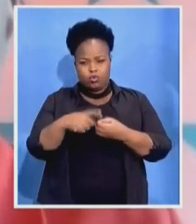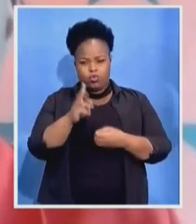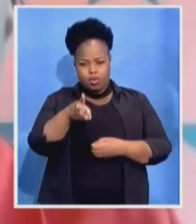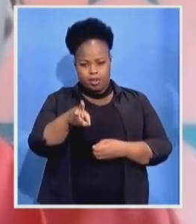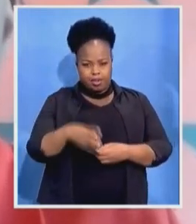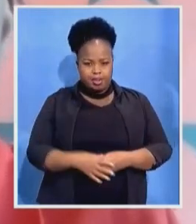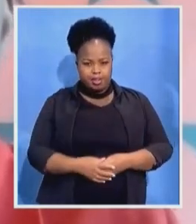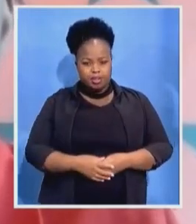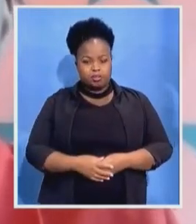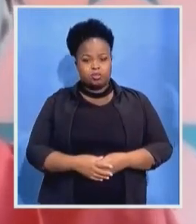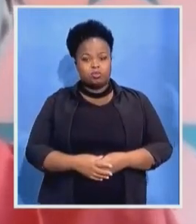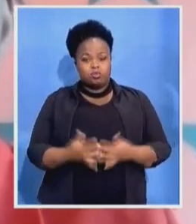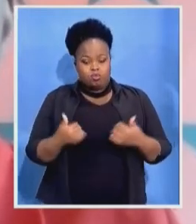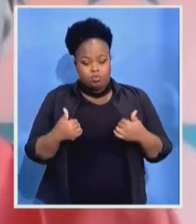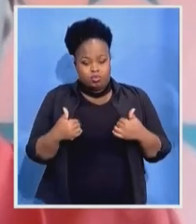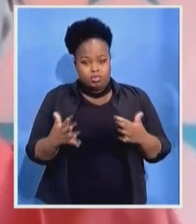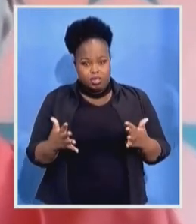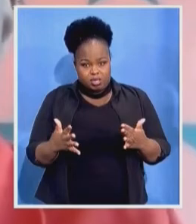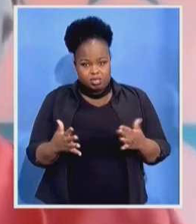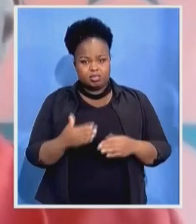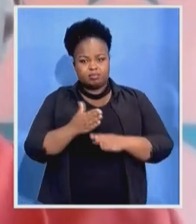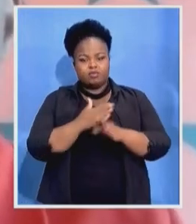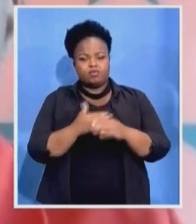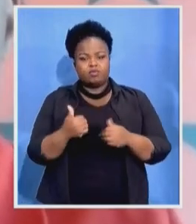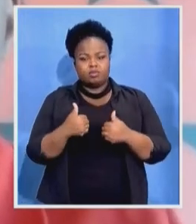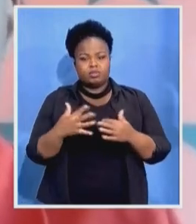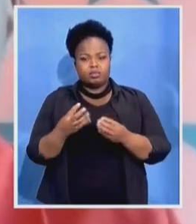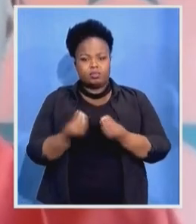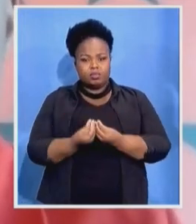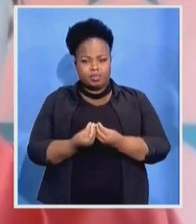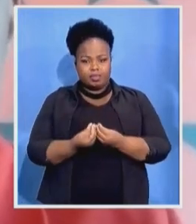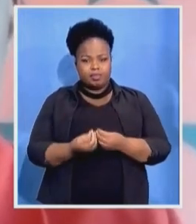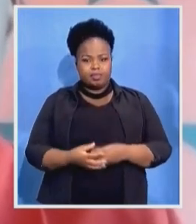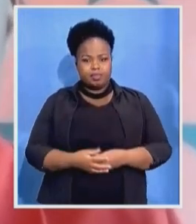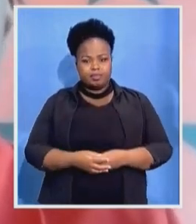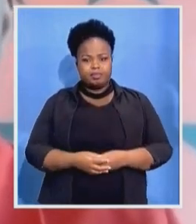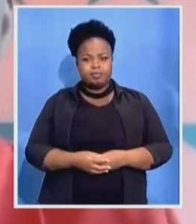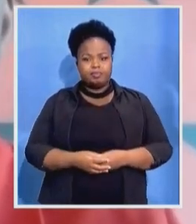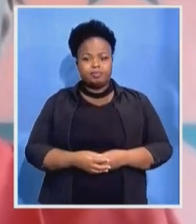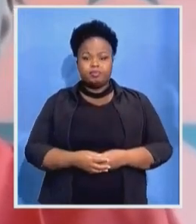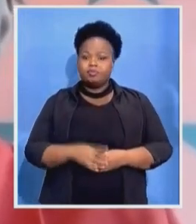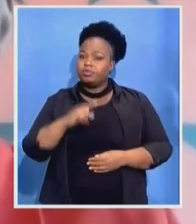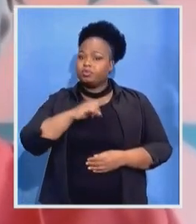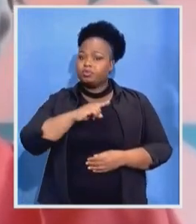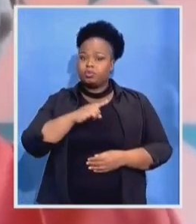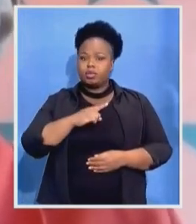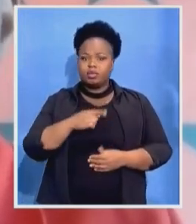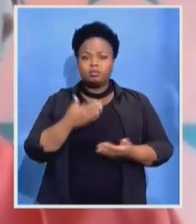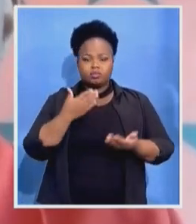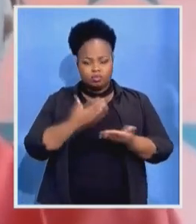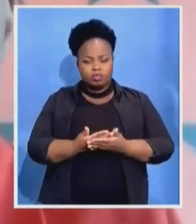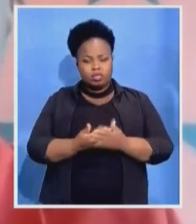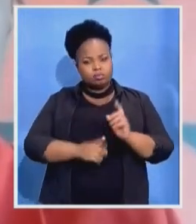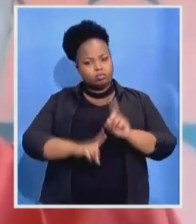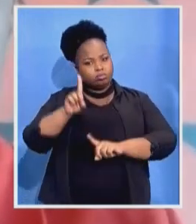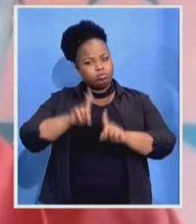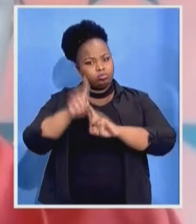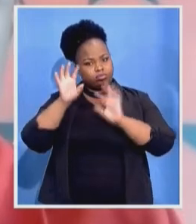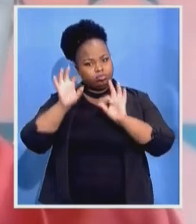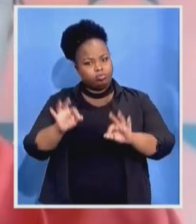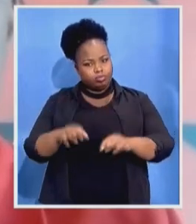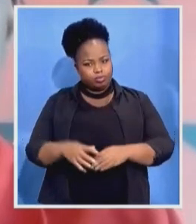he joins us so that the session becomes a success. He has a technical